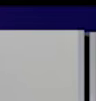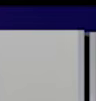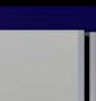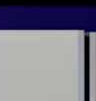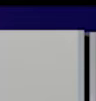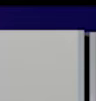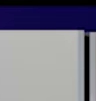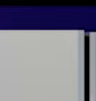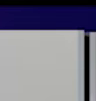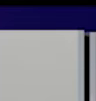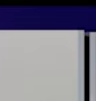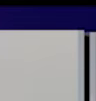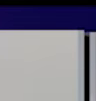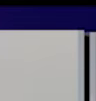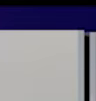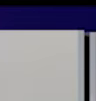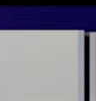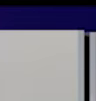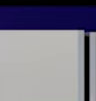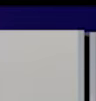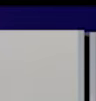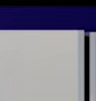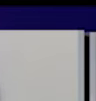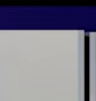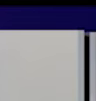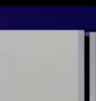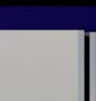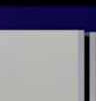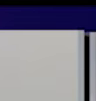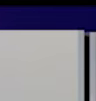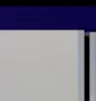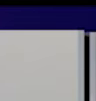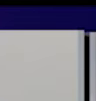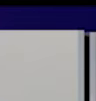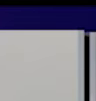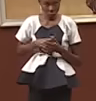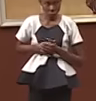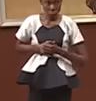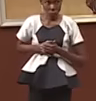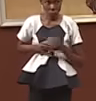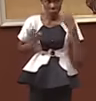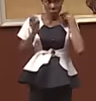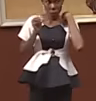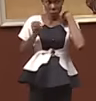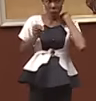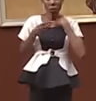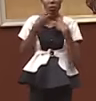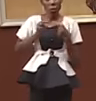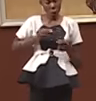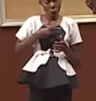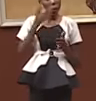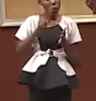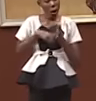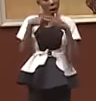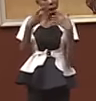The defendant, Adetola Adebola, claims that Adewumi's allegations are not true. This matter is unfolding as